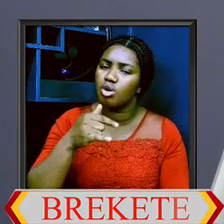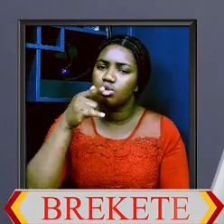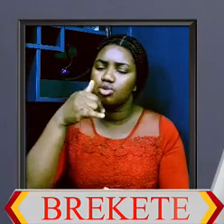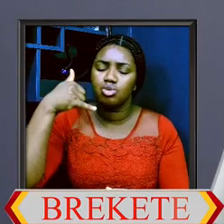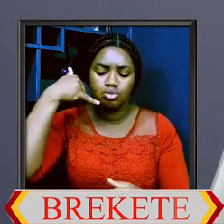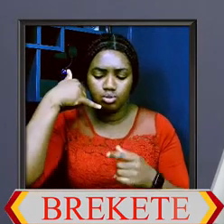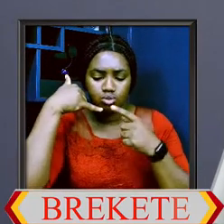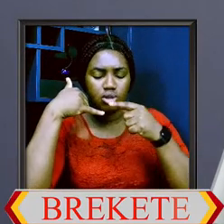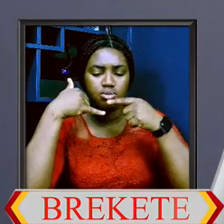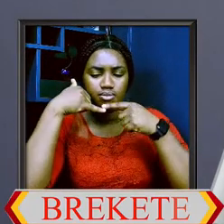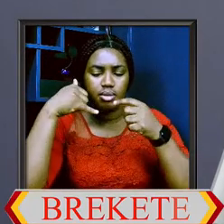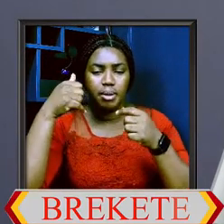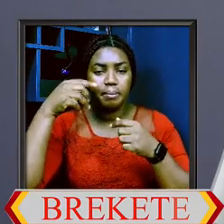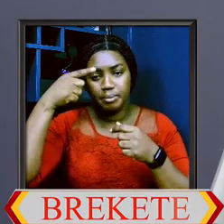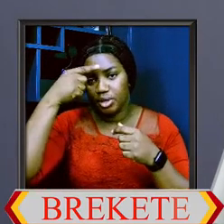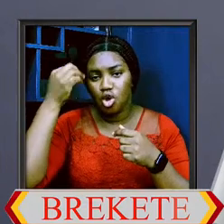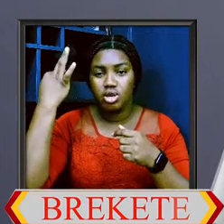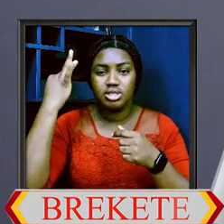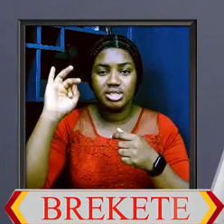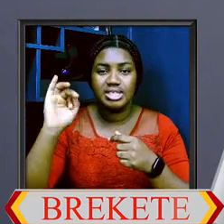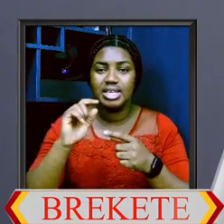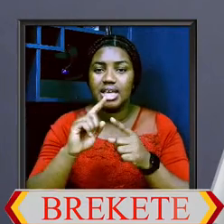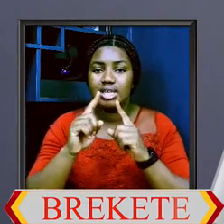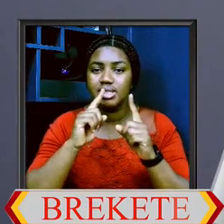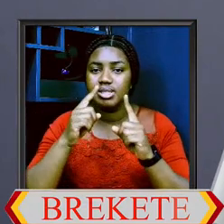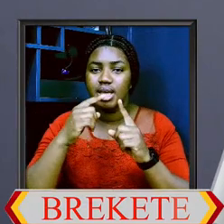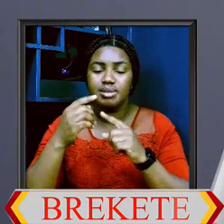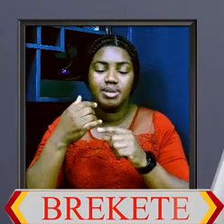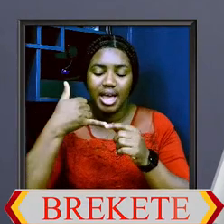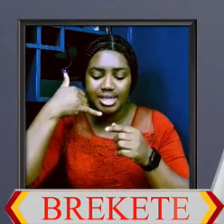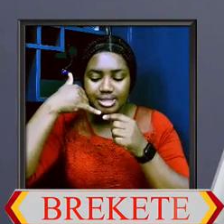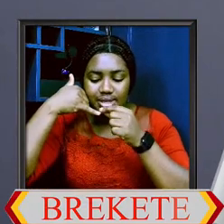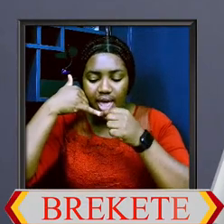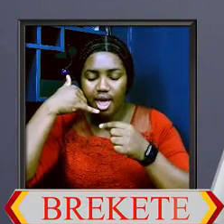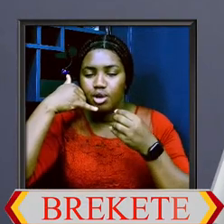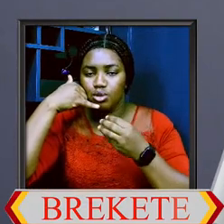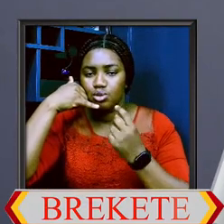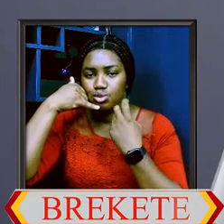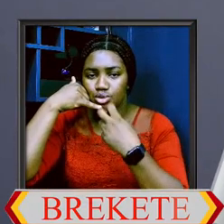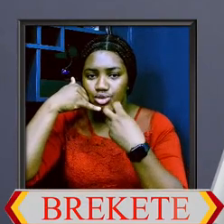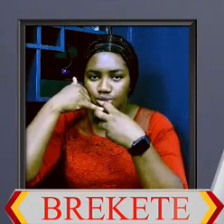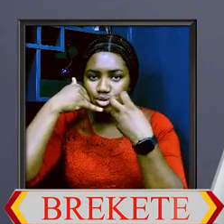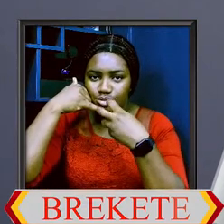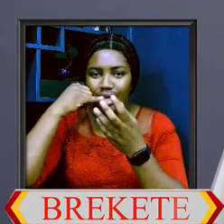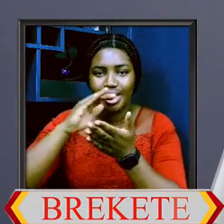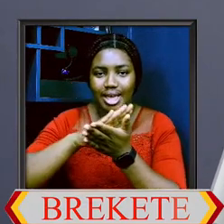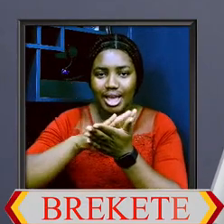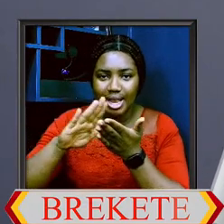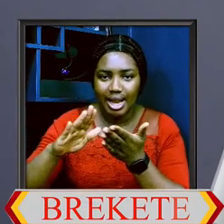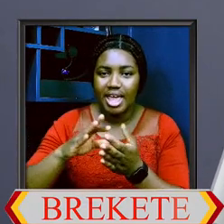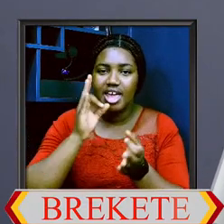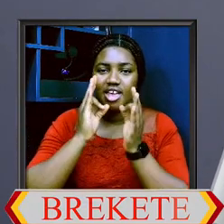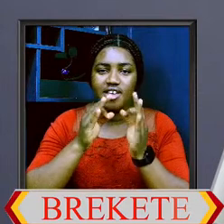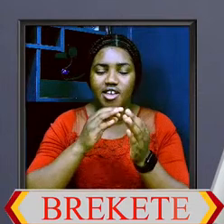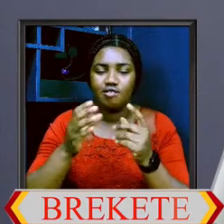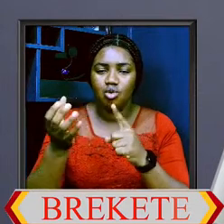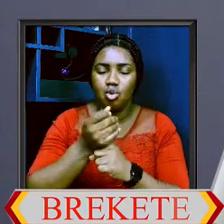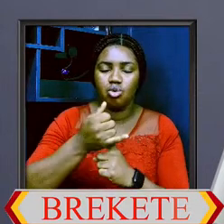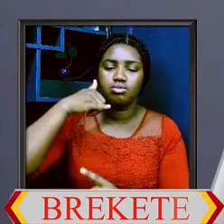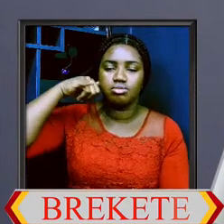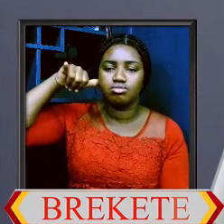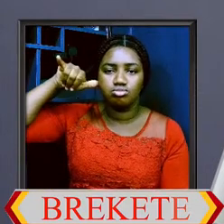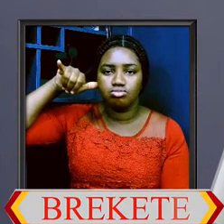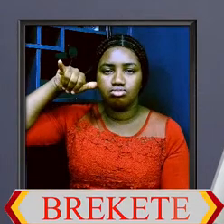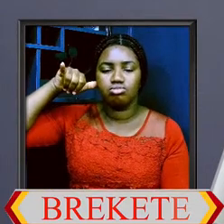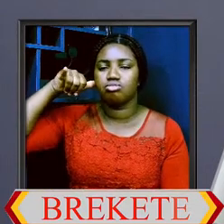from the mic when you do like this you are talking far away from the mic but when you go like this you're talking directly to the